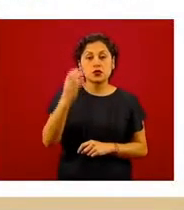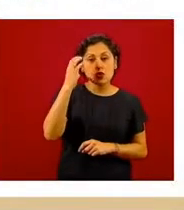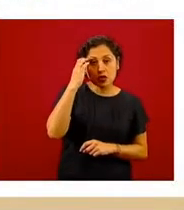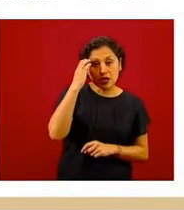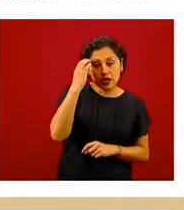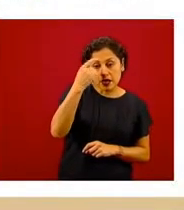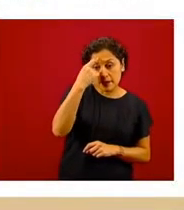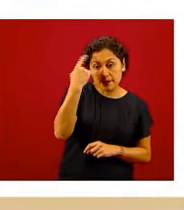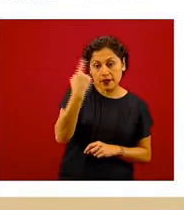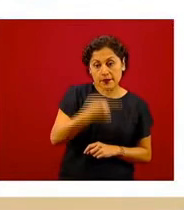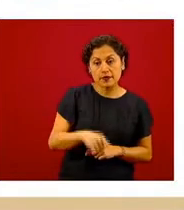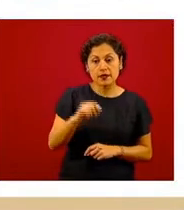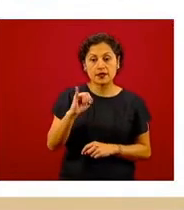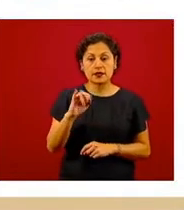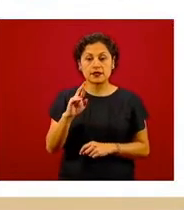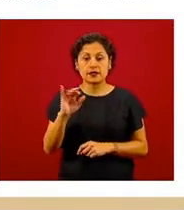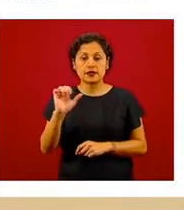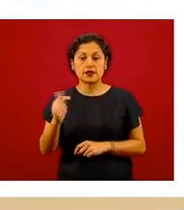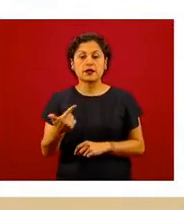22,851 general hospital beds,